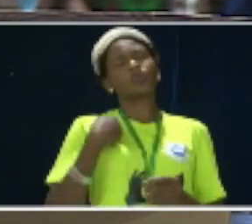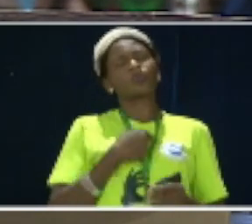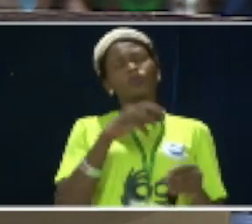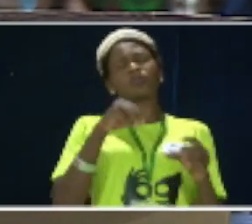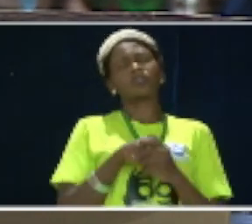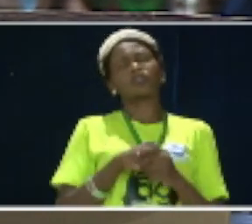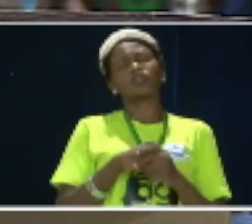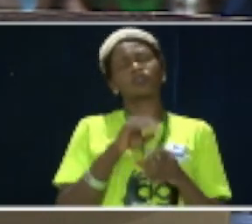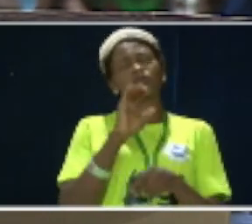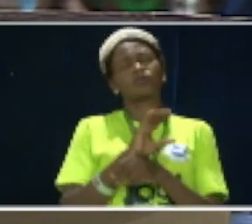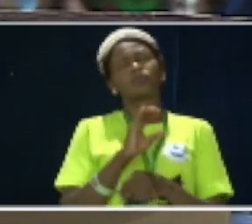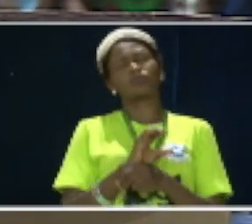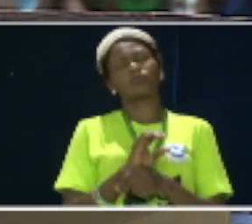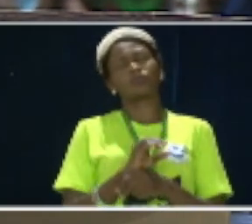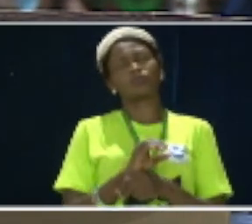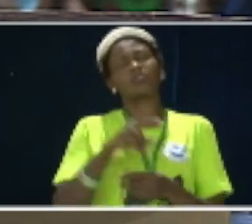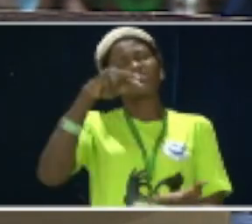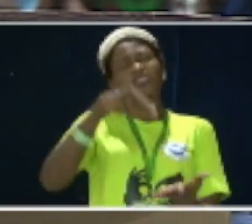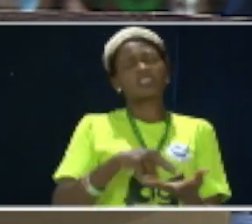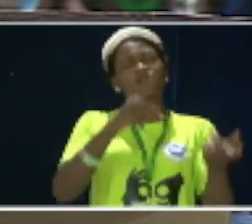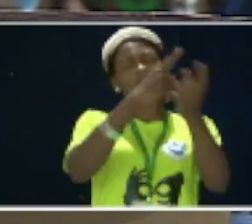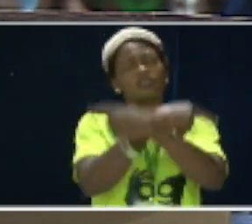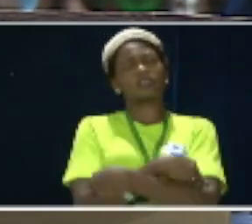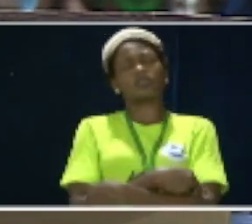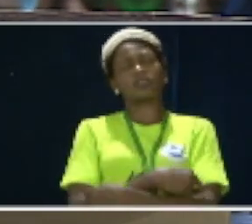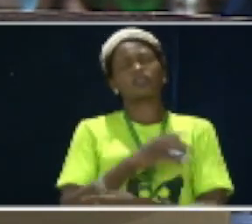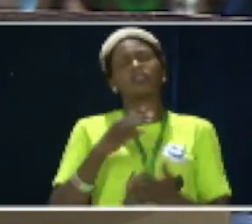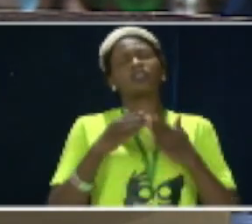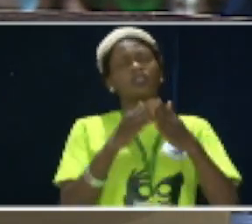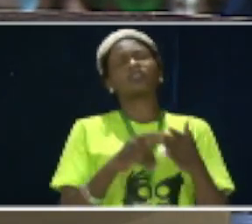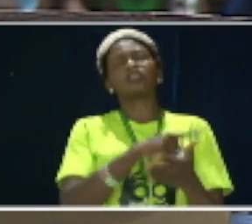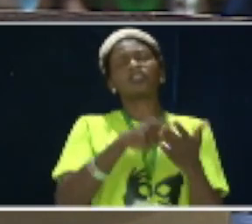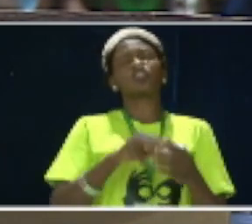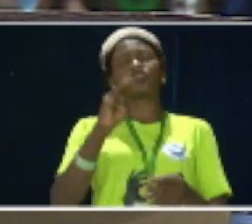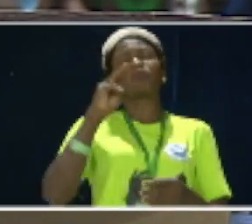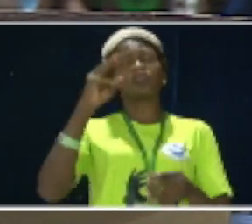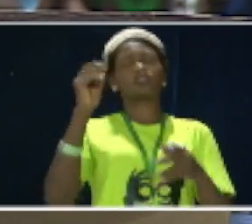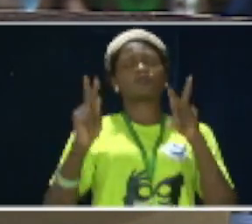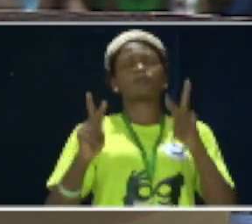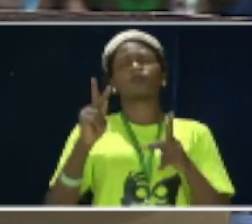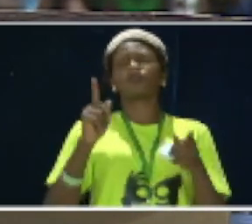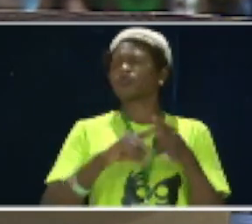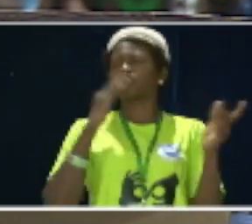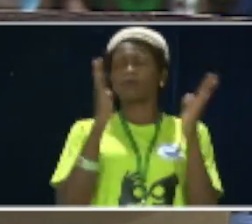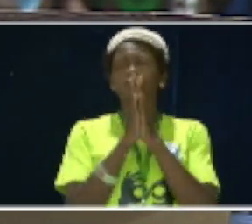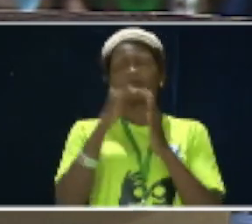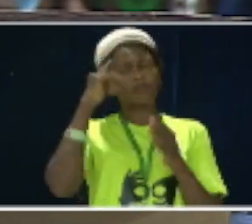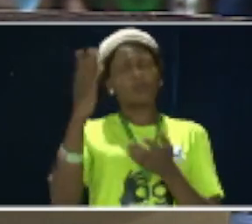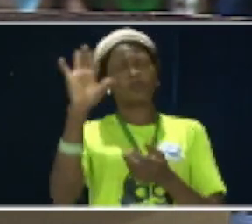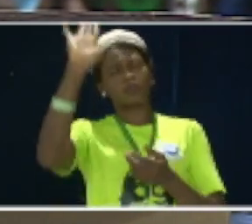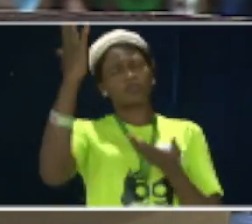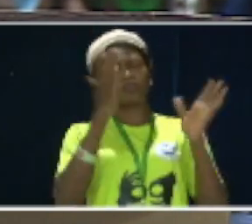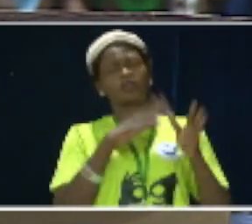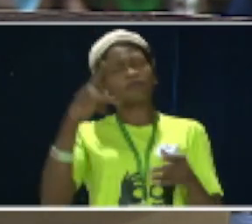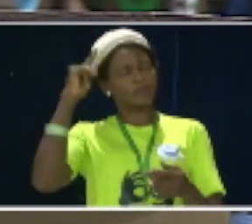turn stand today leading these millions of people to pray for your servant and for